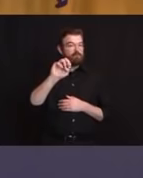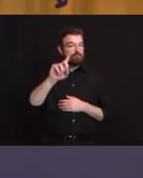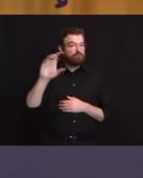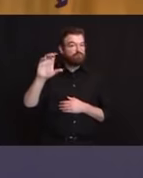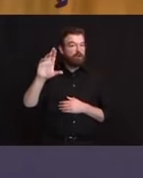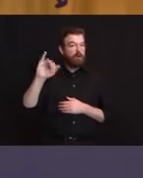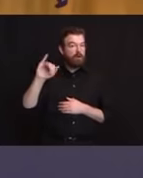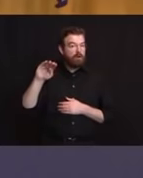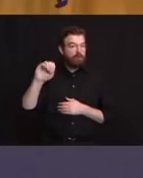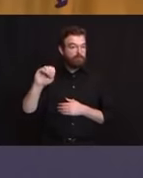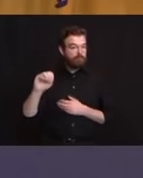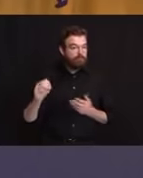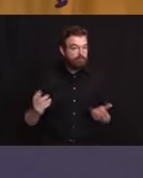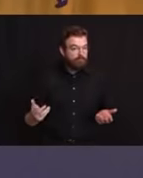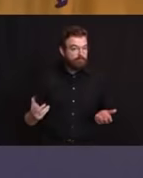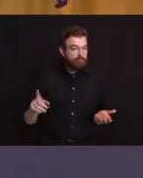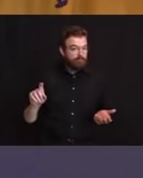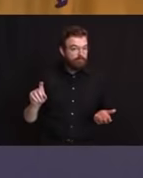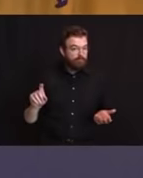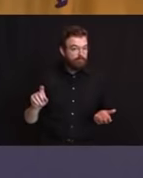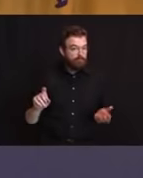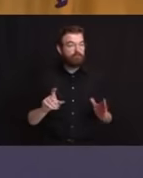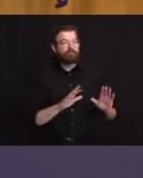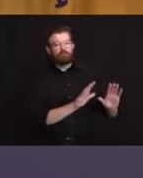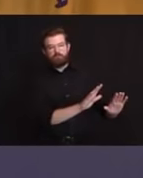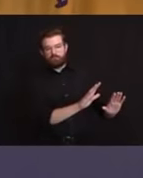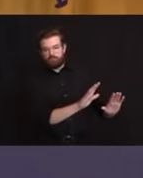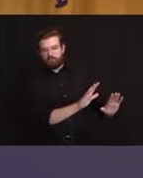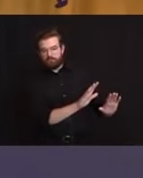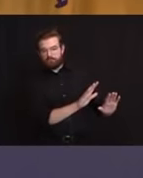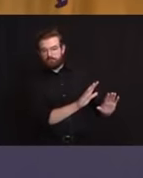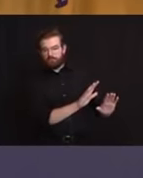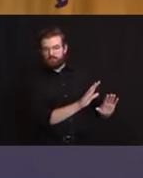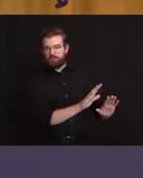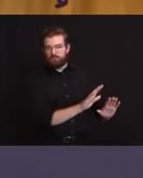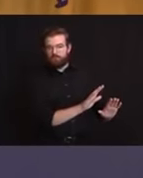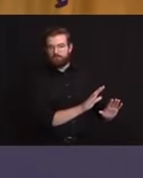say our thoughts, prayers, sympathies are with the family,